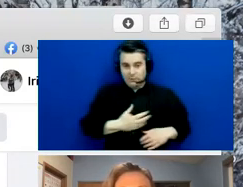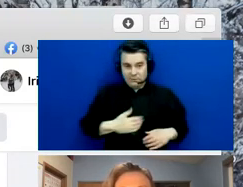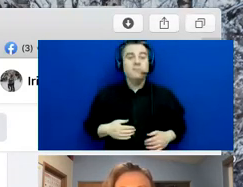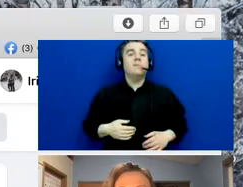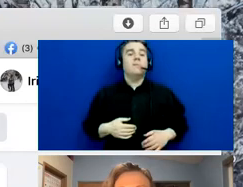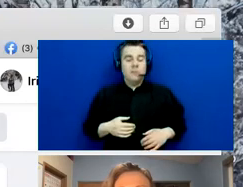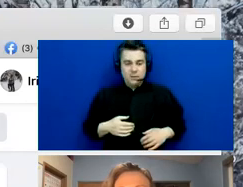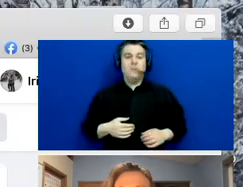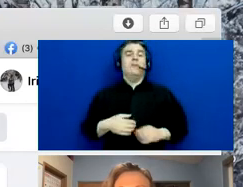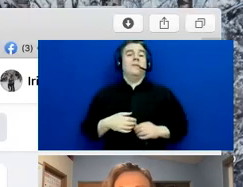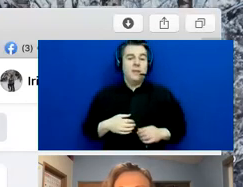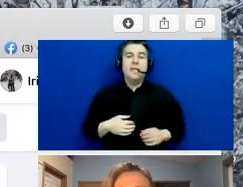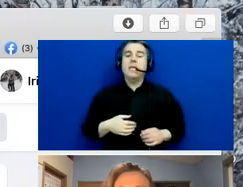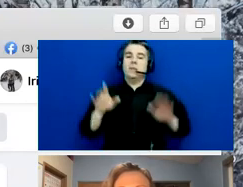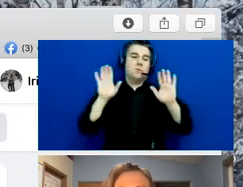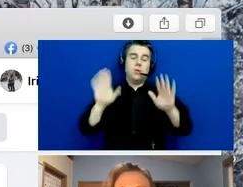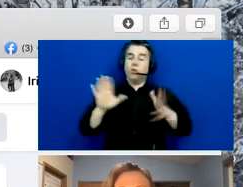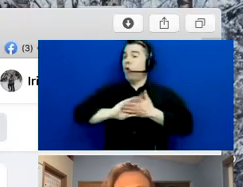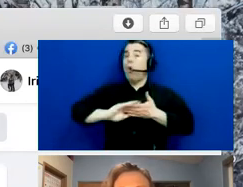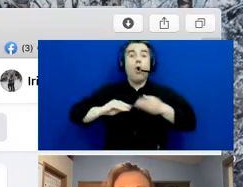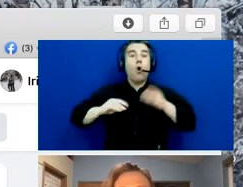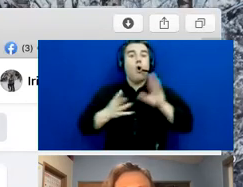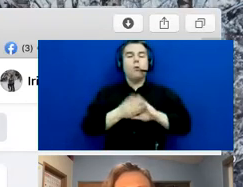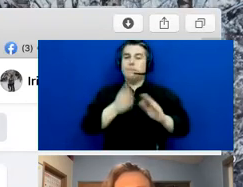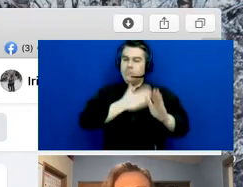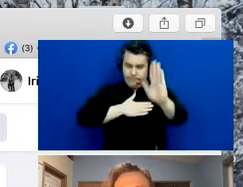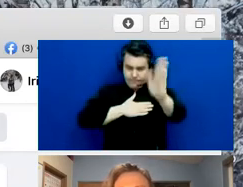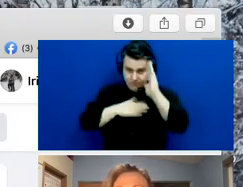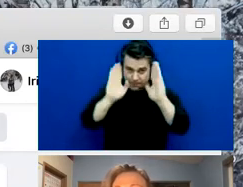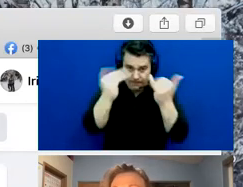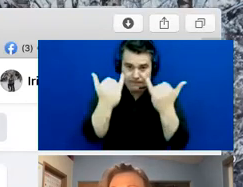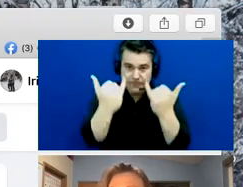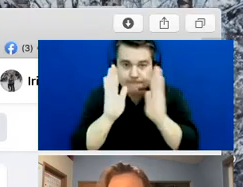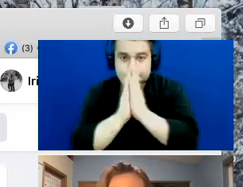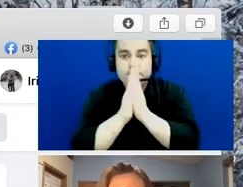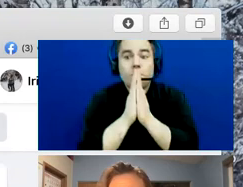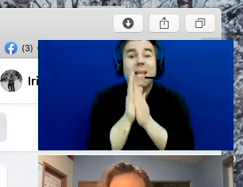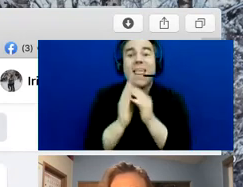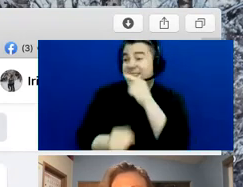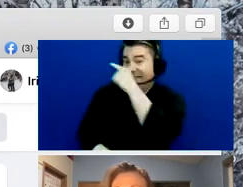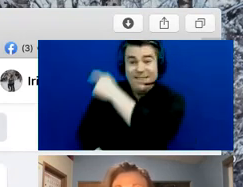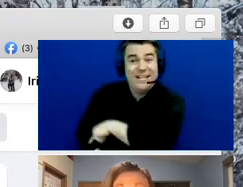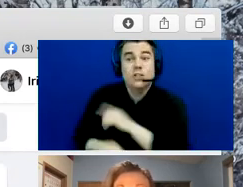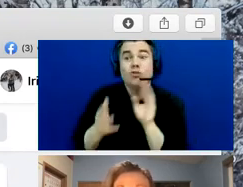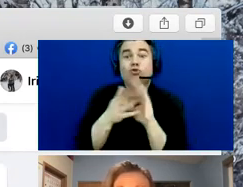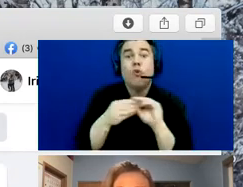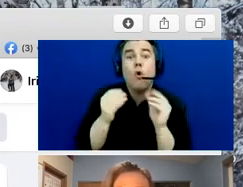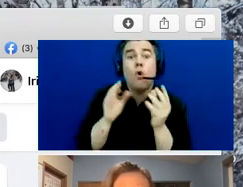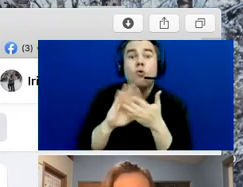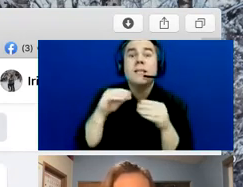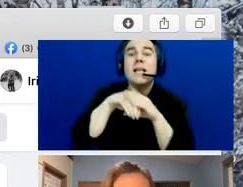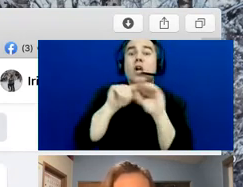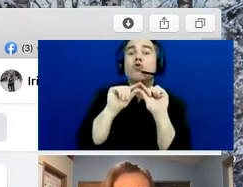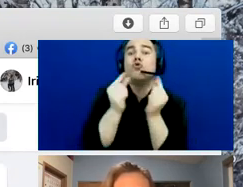And these stories though, please pay attention to what I'm about to say. These stories in here, they're in a group